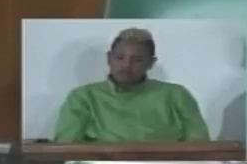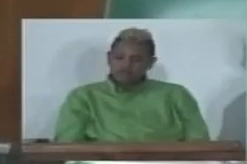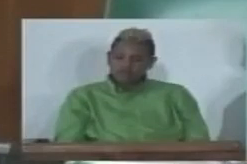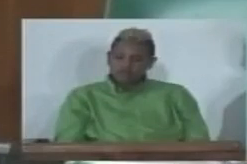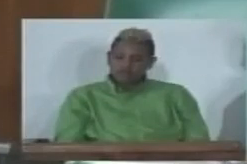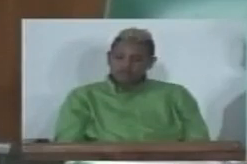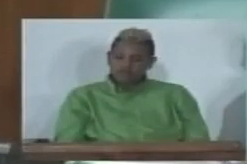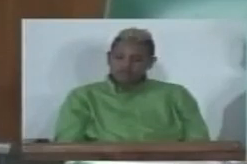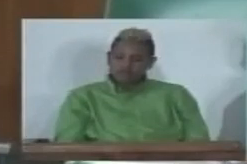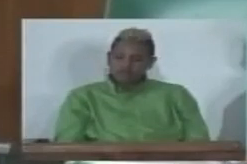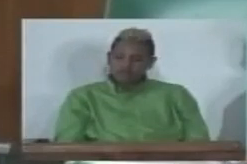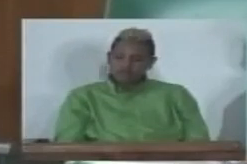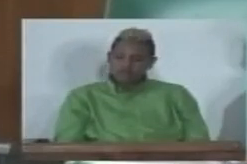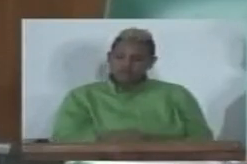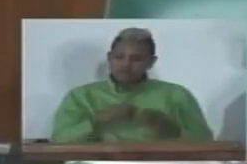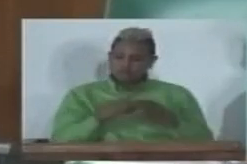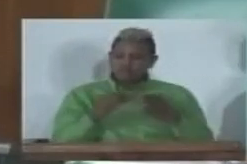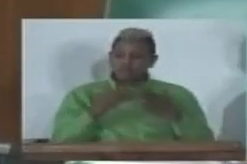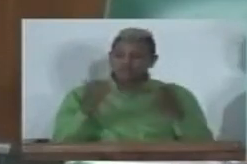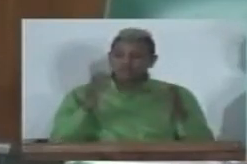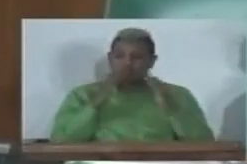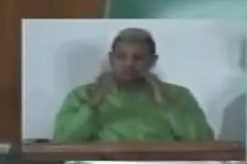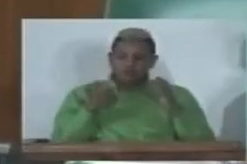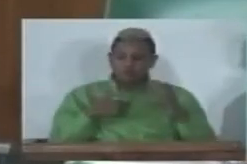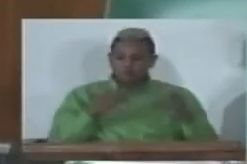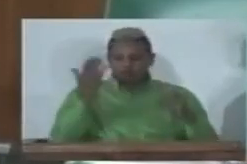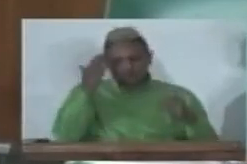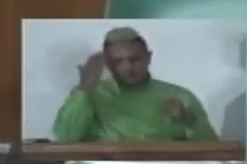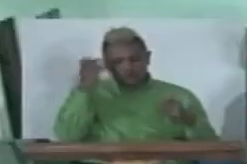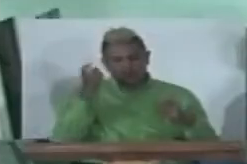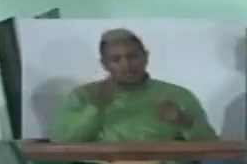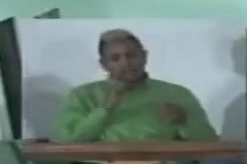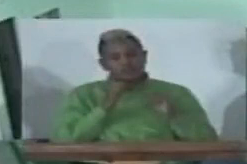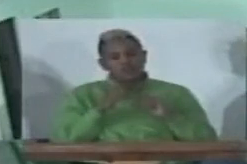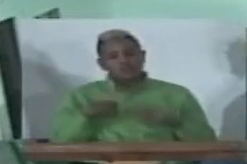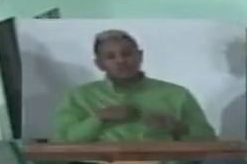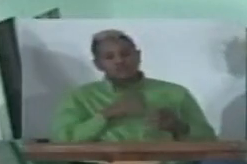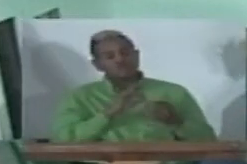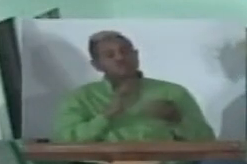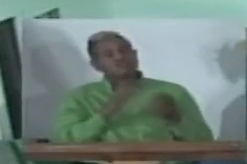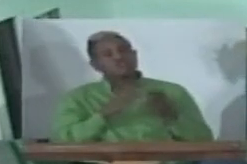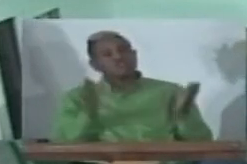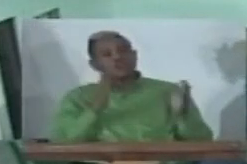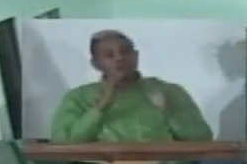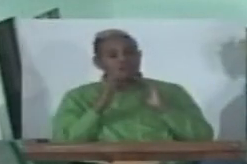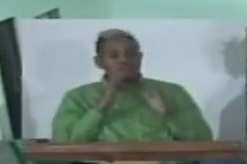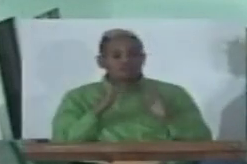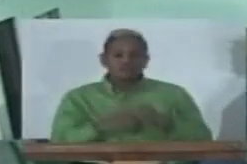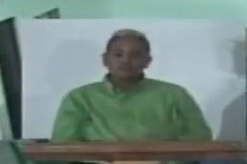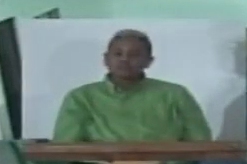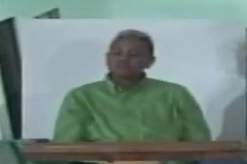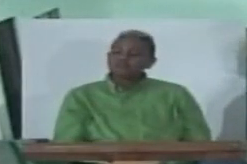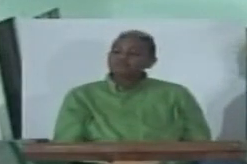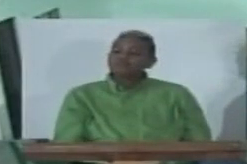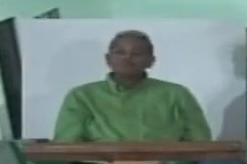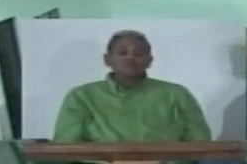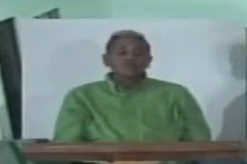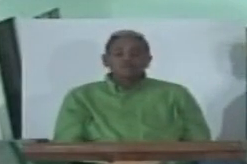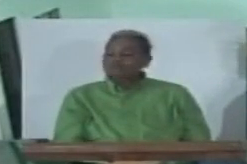General conversation. We want to know. You can talk to us about it. Mr. President,